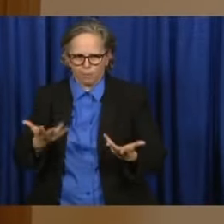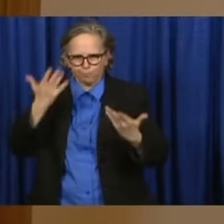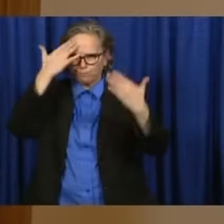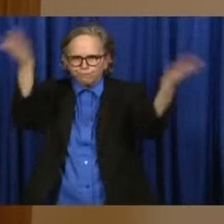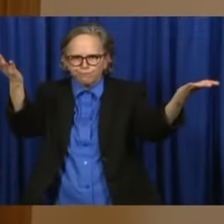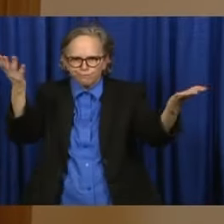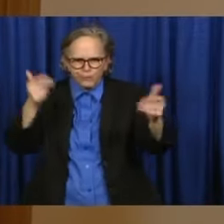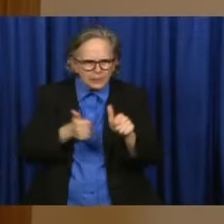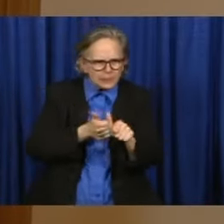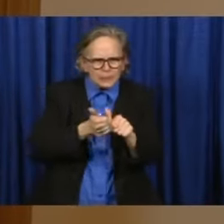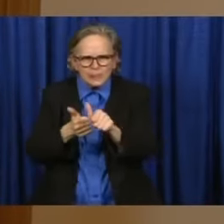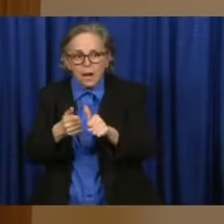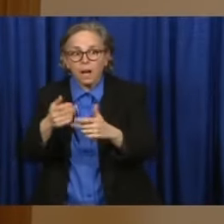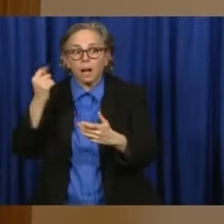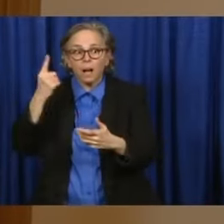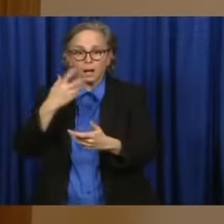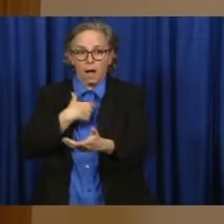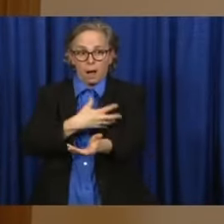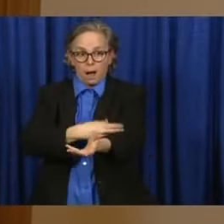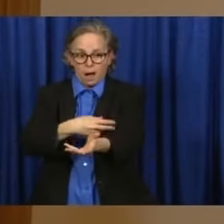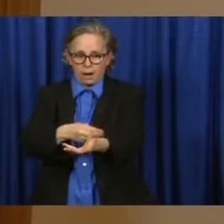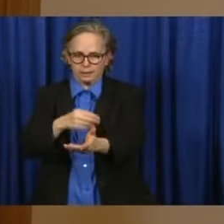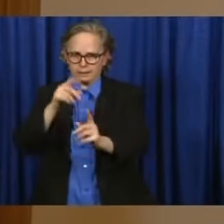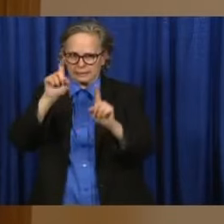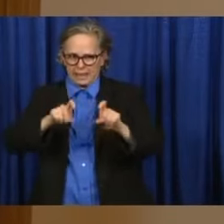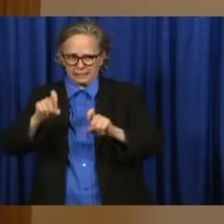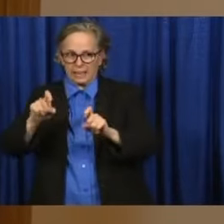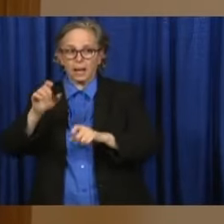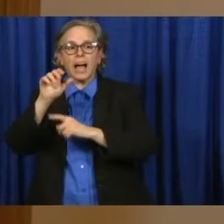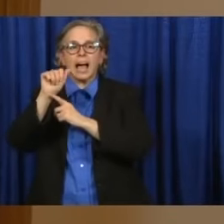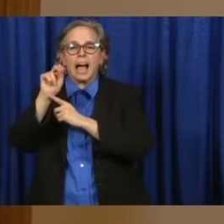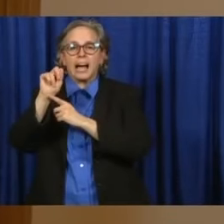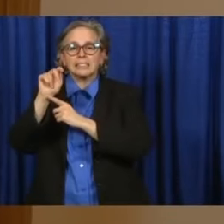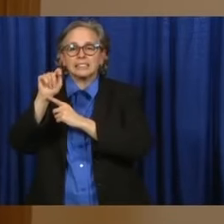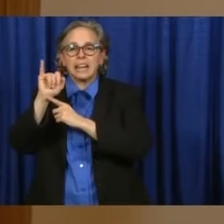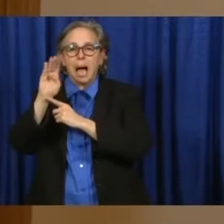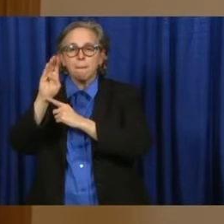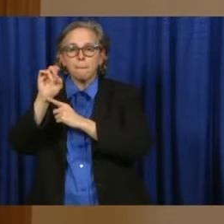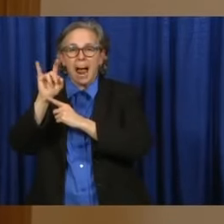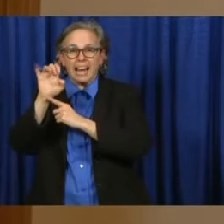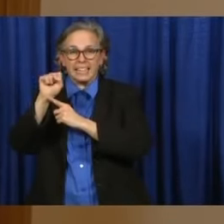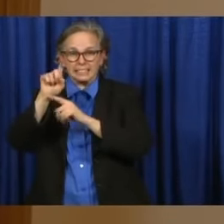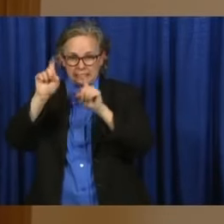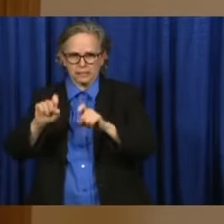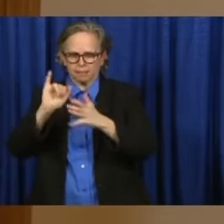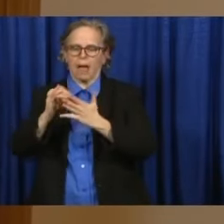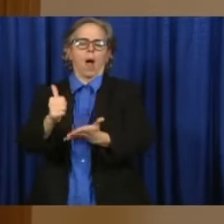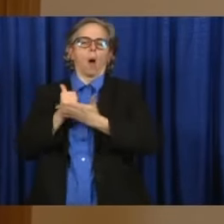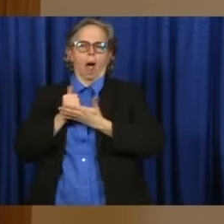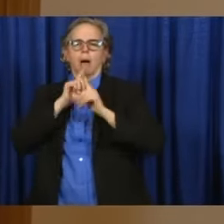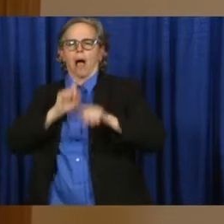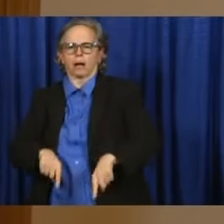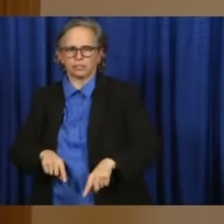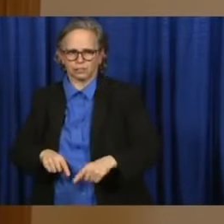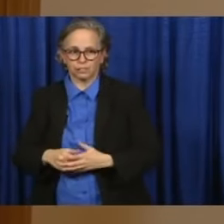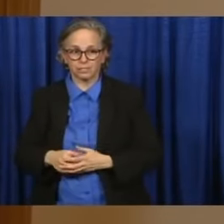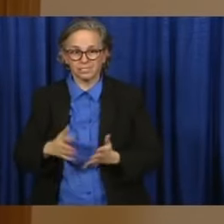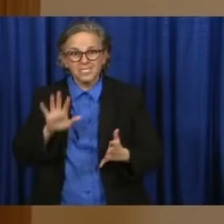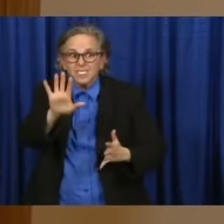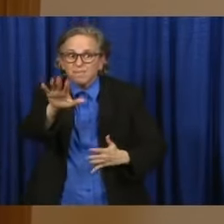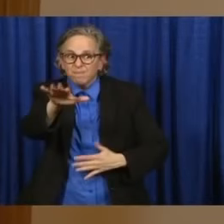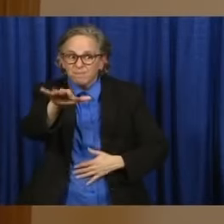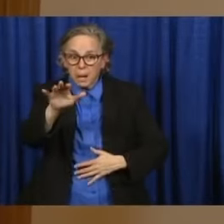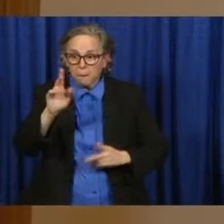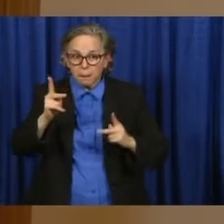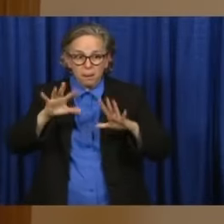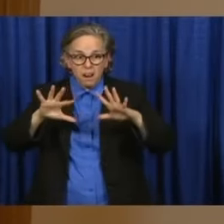testing. Now, the amount of the population that has this, we don't really know that at this